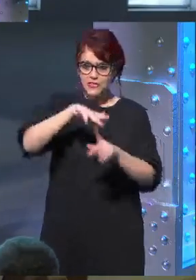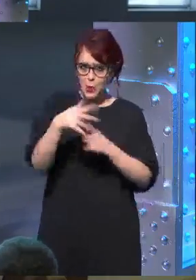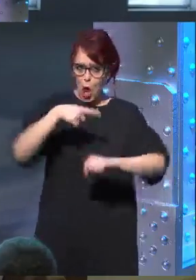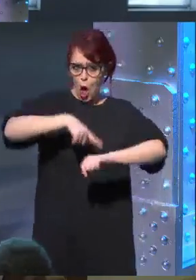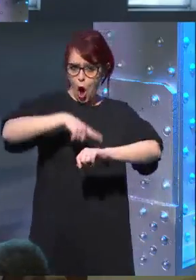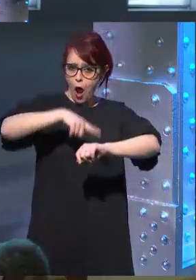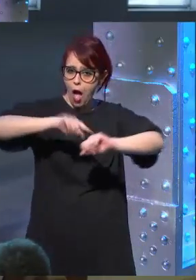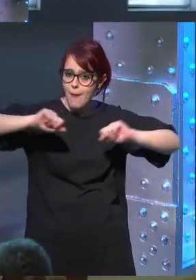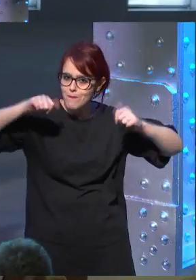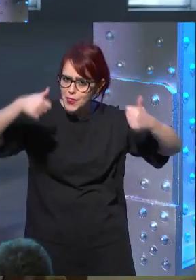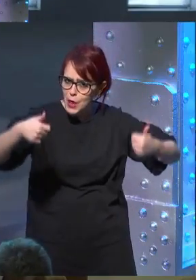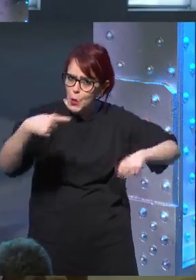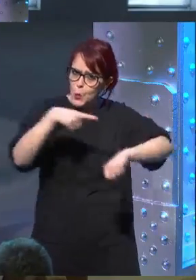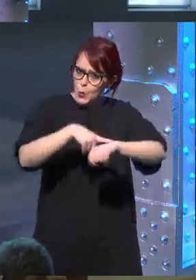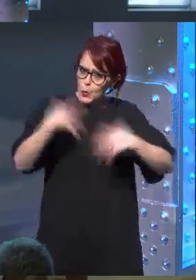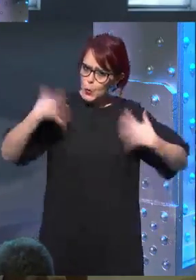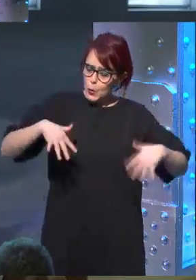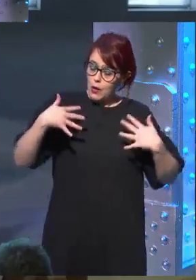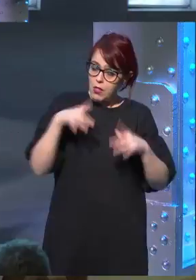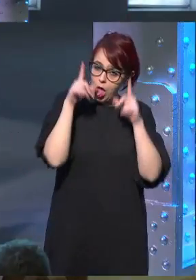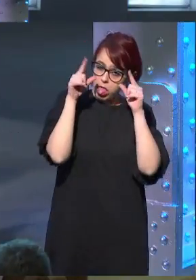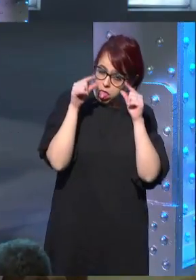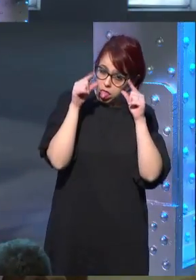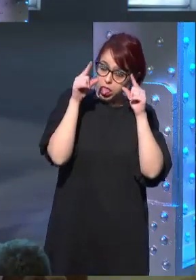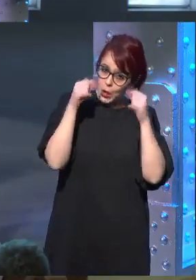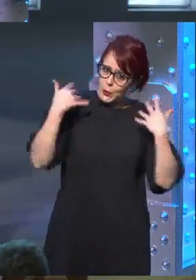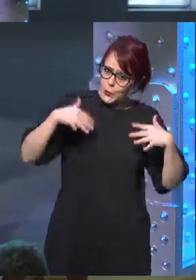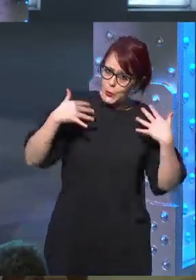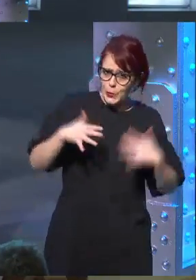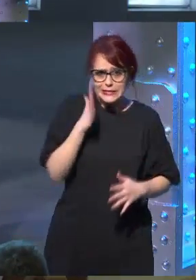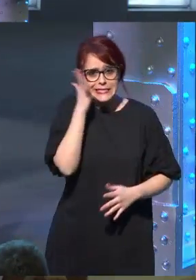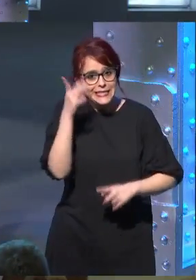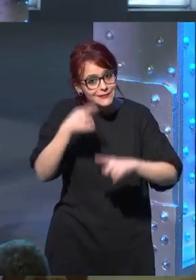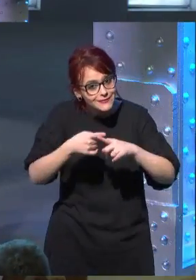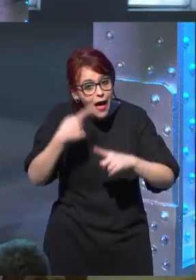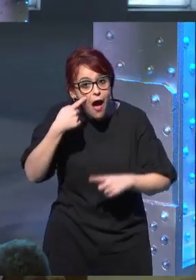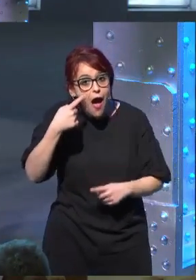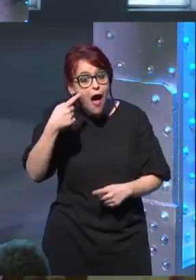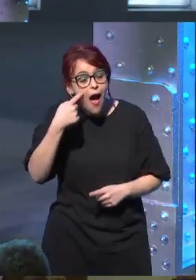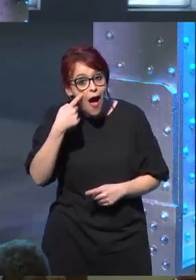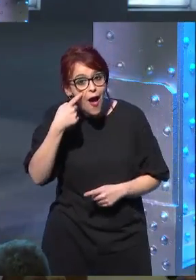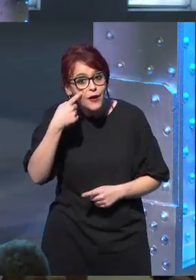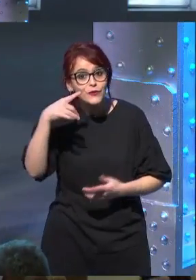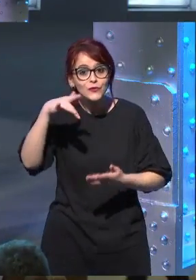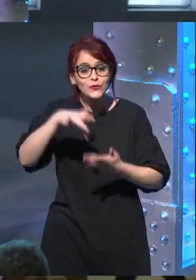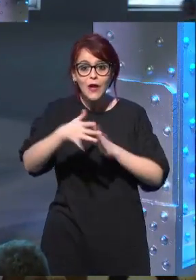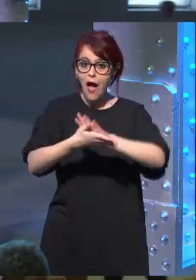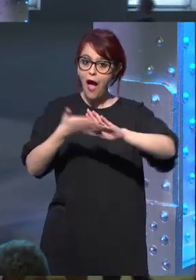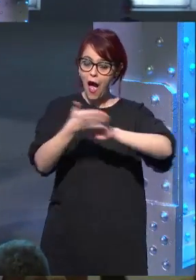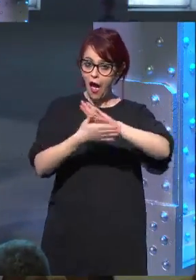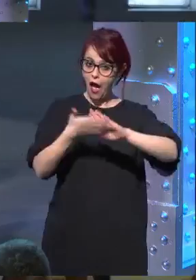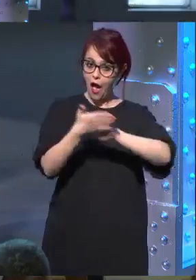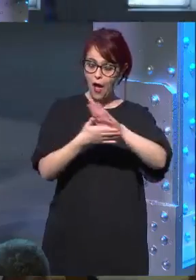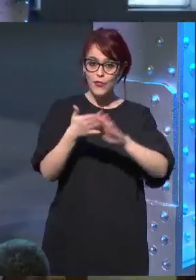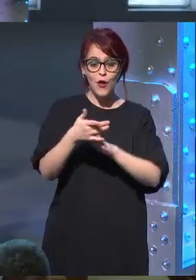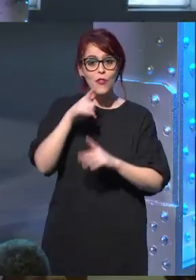in the first panel in the afternoon, which is definitely the most difficult one, not because of the topic, but because it's siesta time.